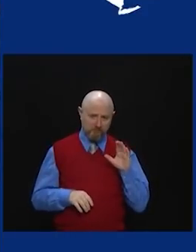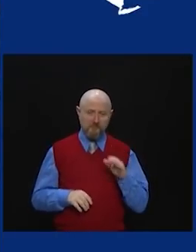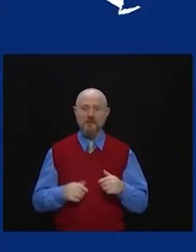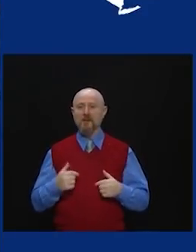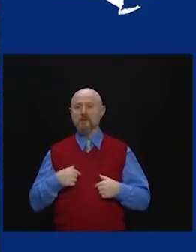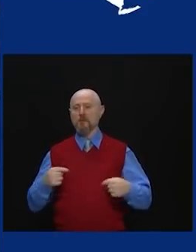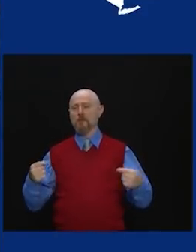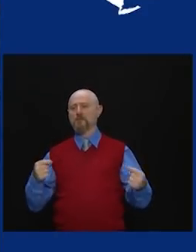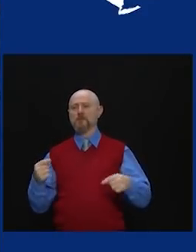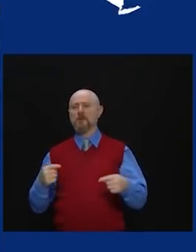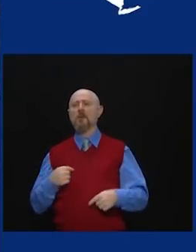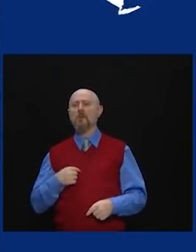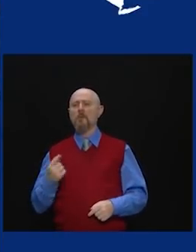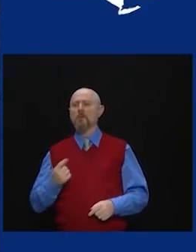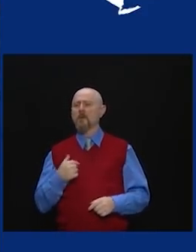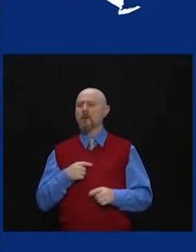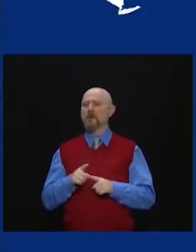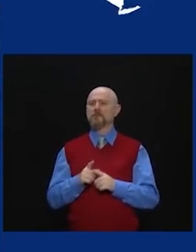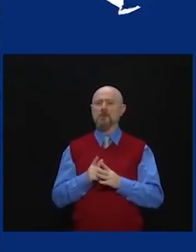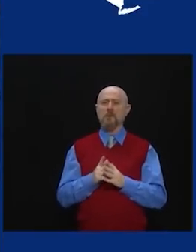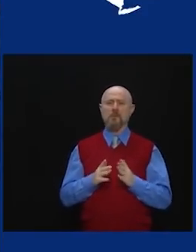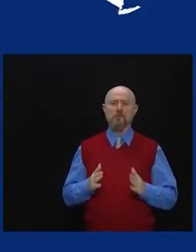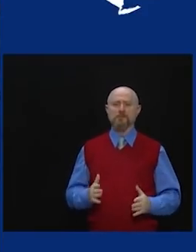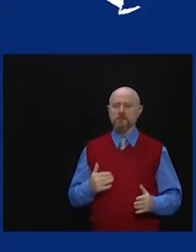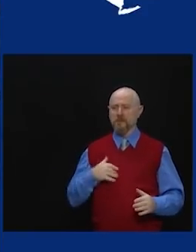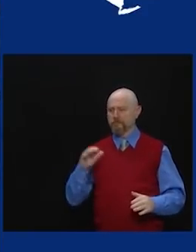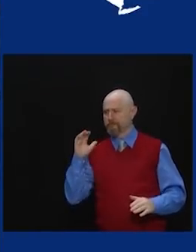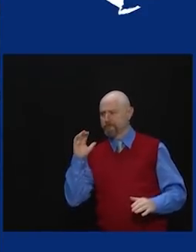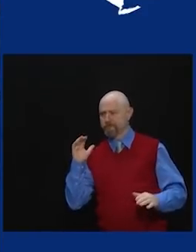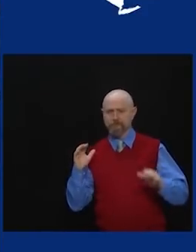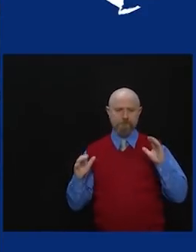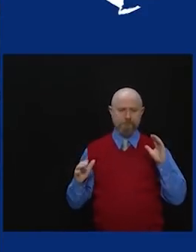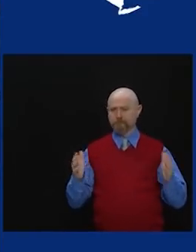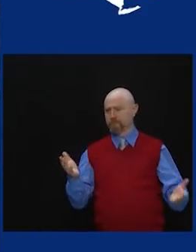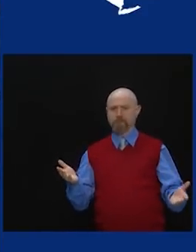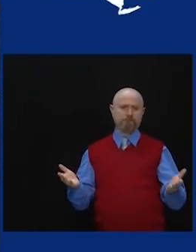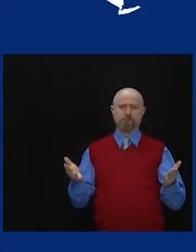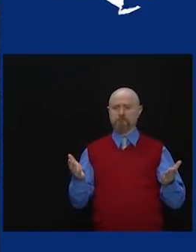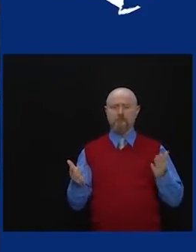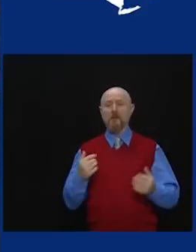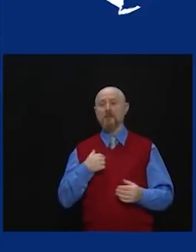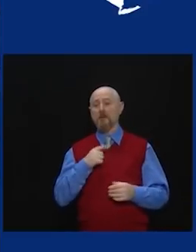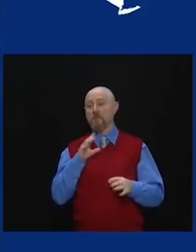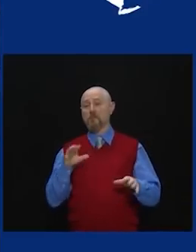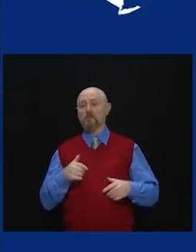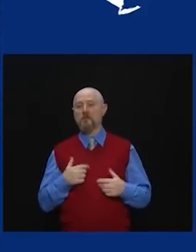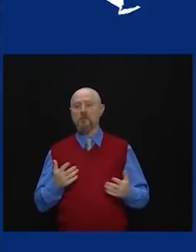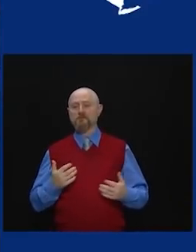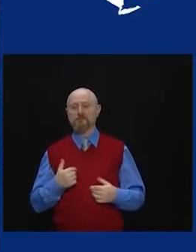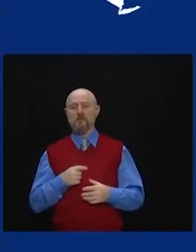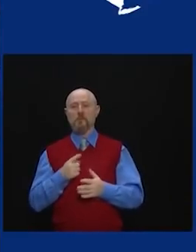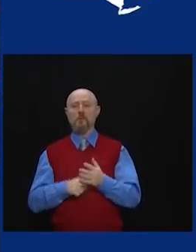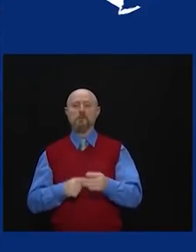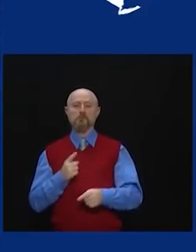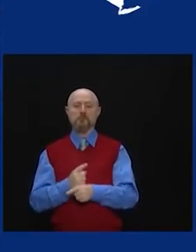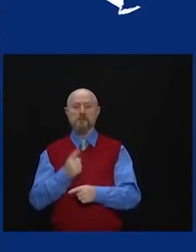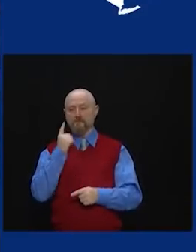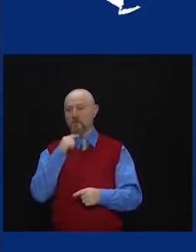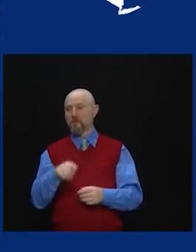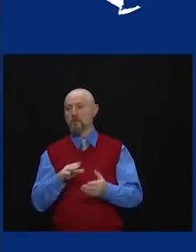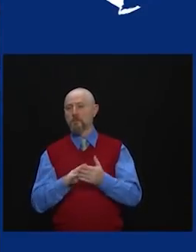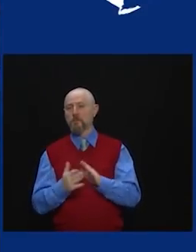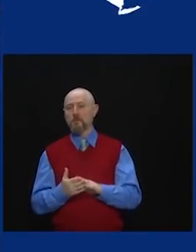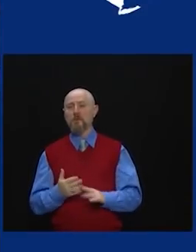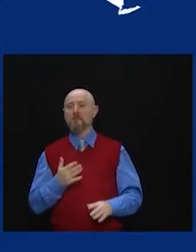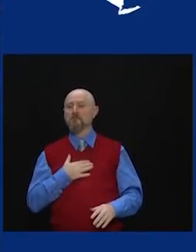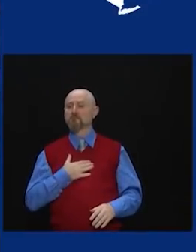weigh both sides. But I'll always do what I believe is right for a community, and certainly willing to have future conversations. But